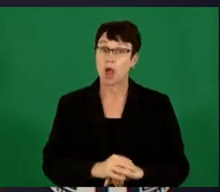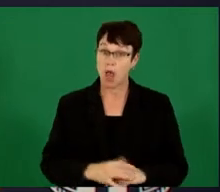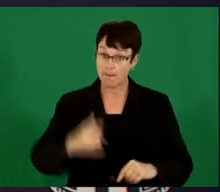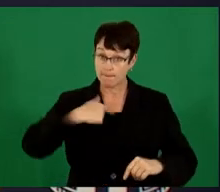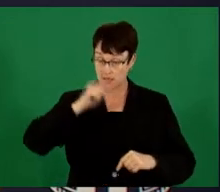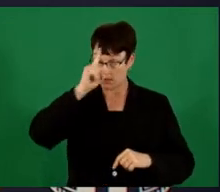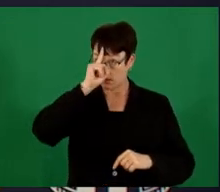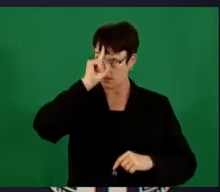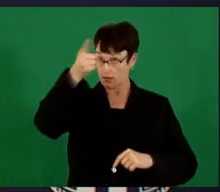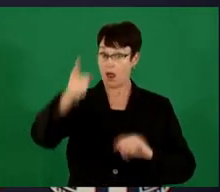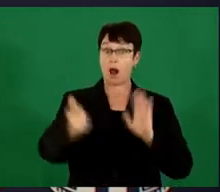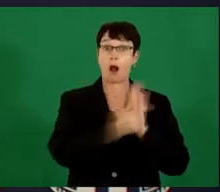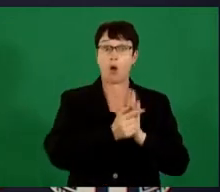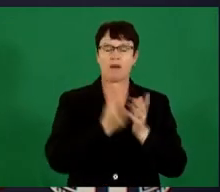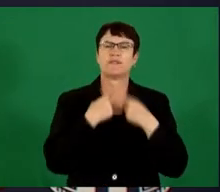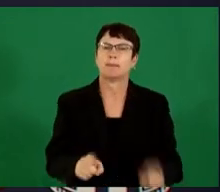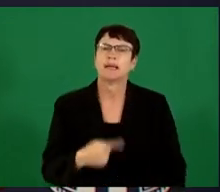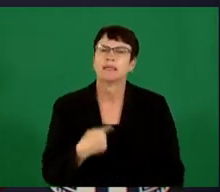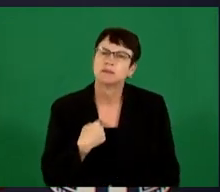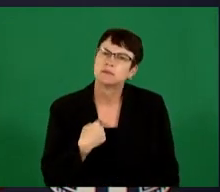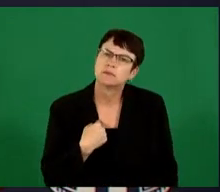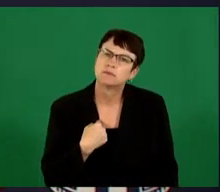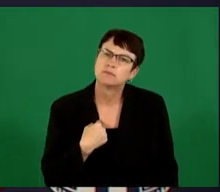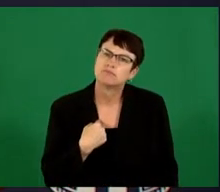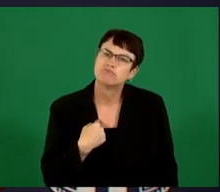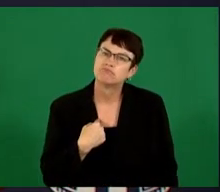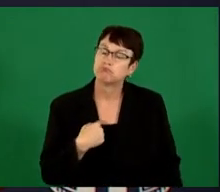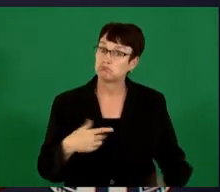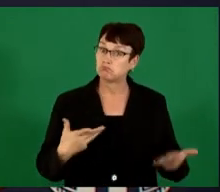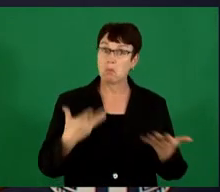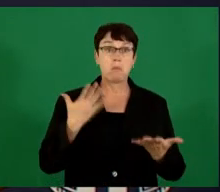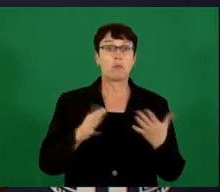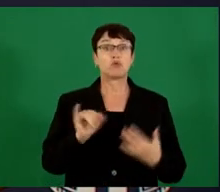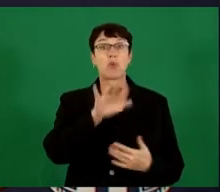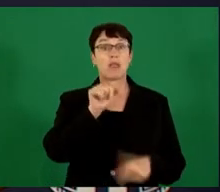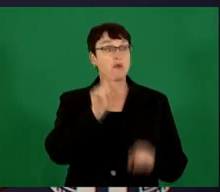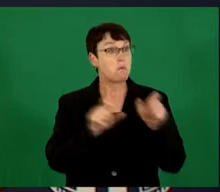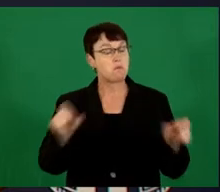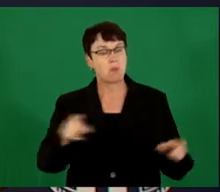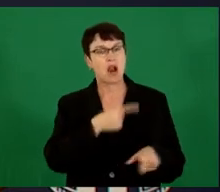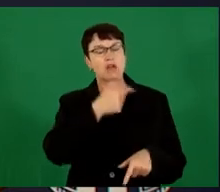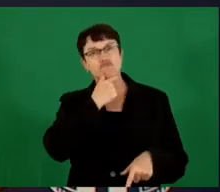country decide that the constitution must be changed to